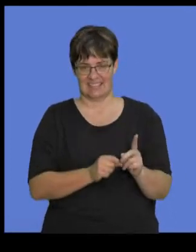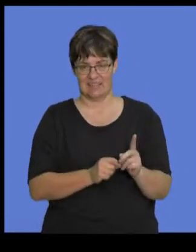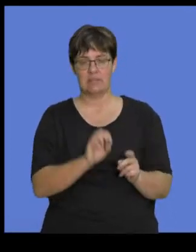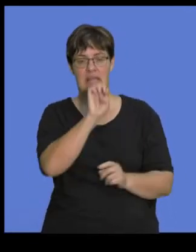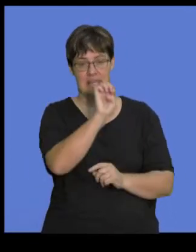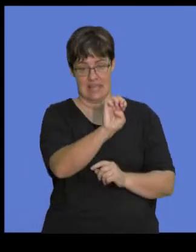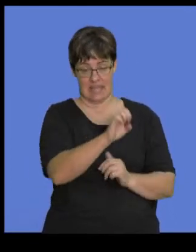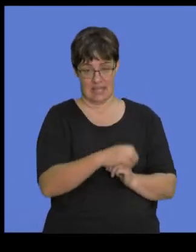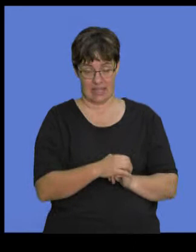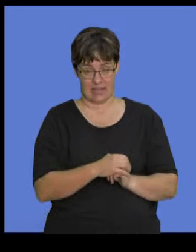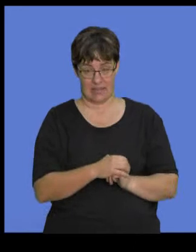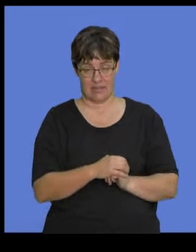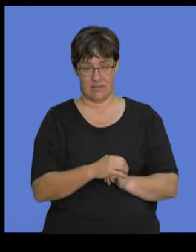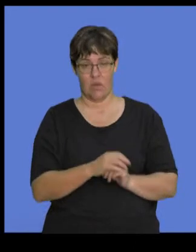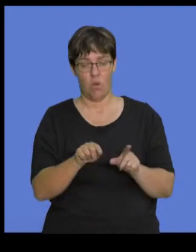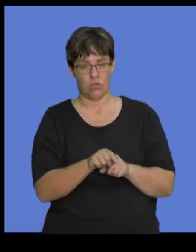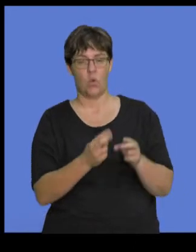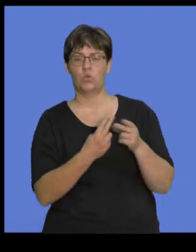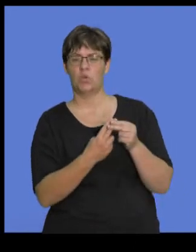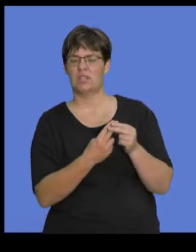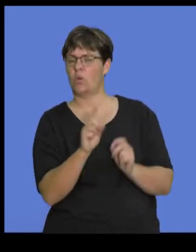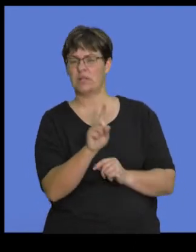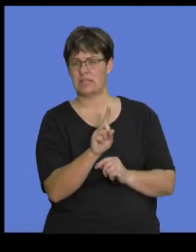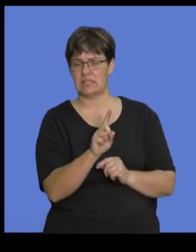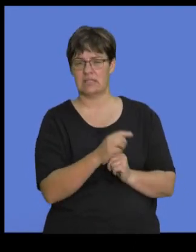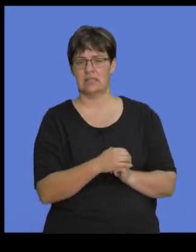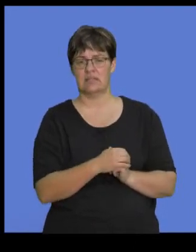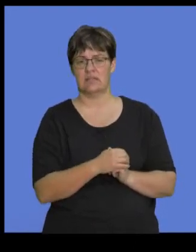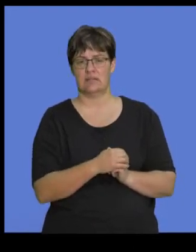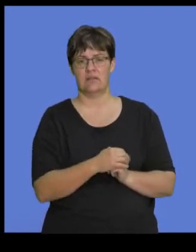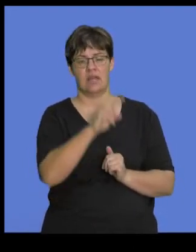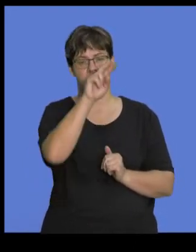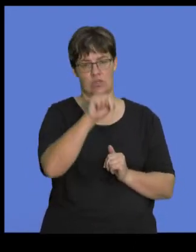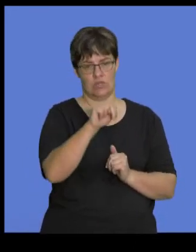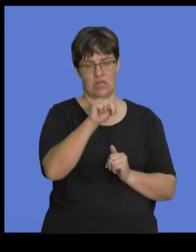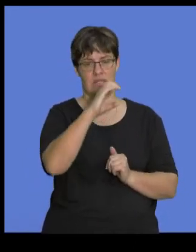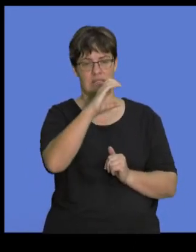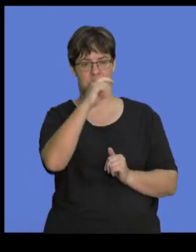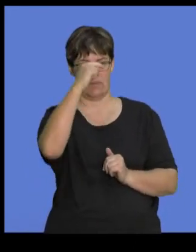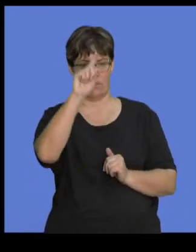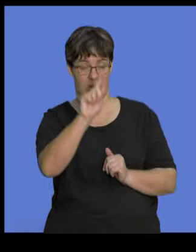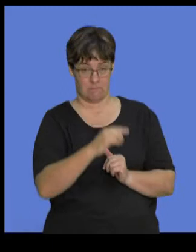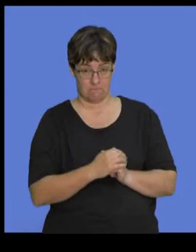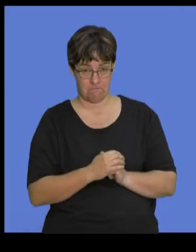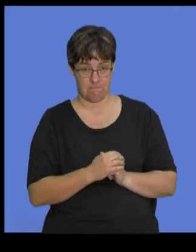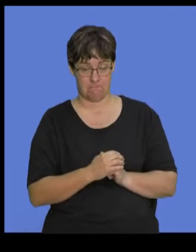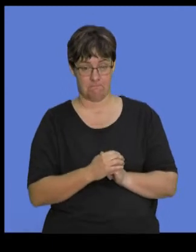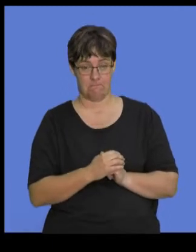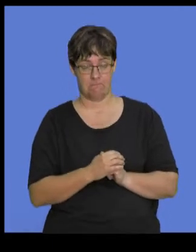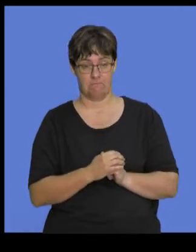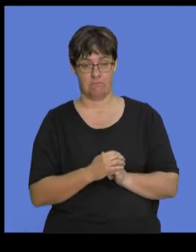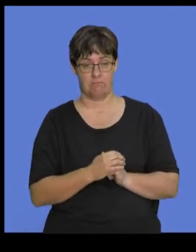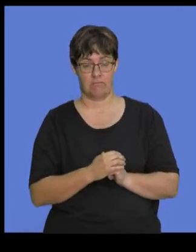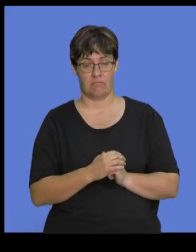which is E. We must also indicate the units of E. The units of E are in Newton per coulomb,